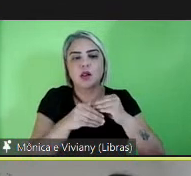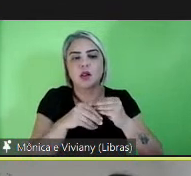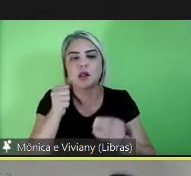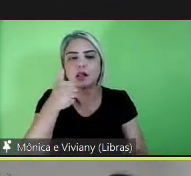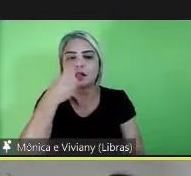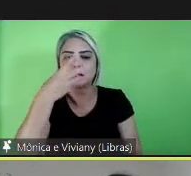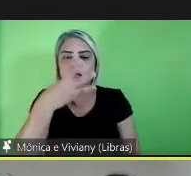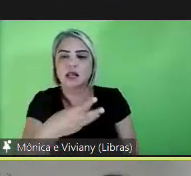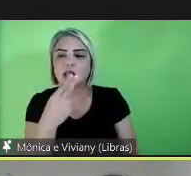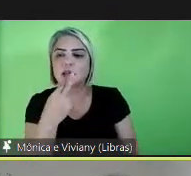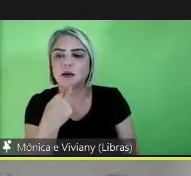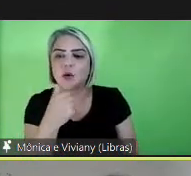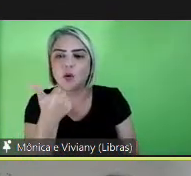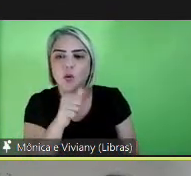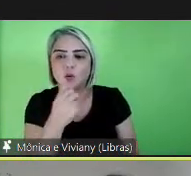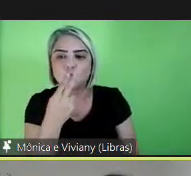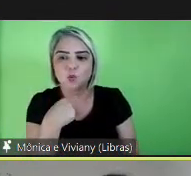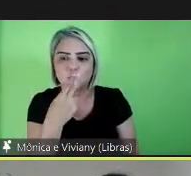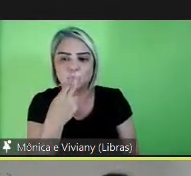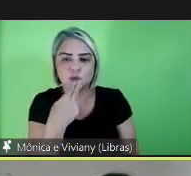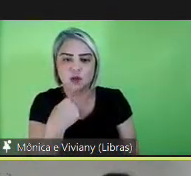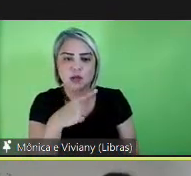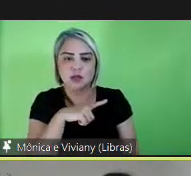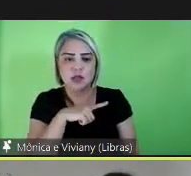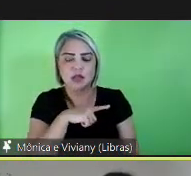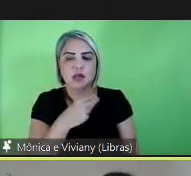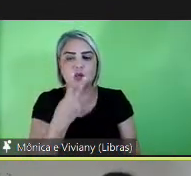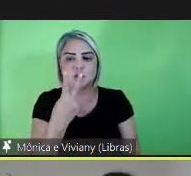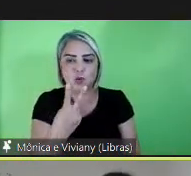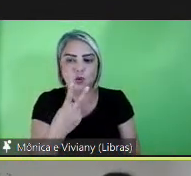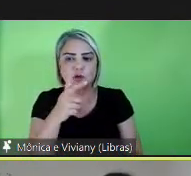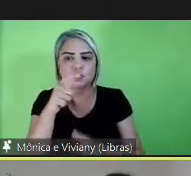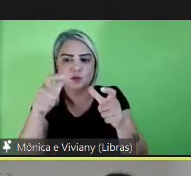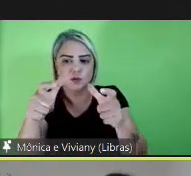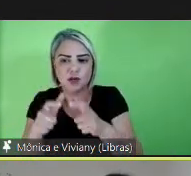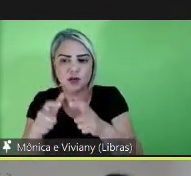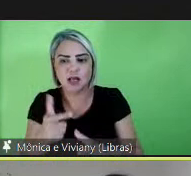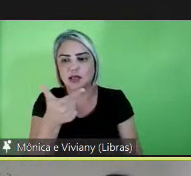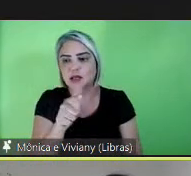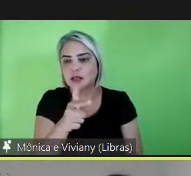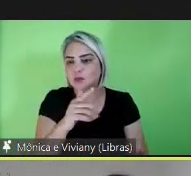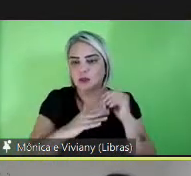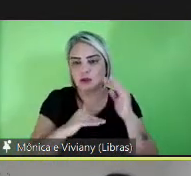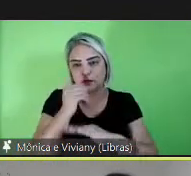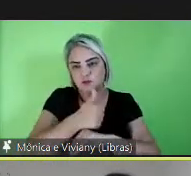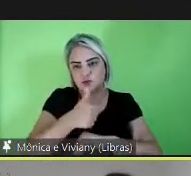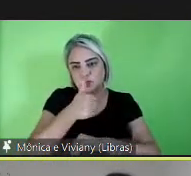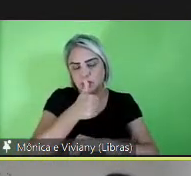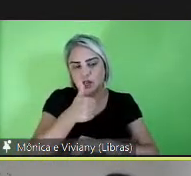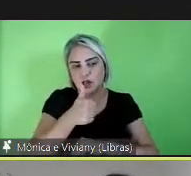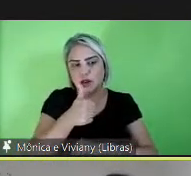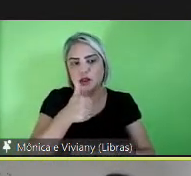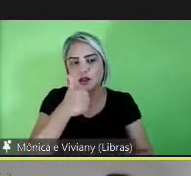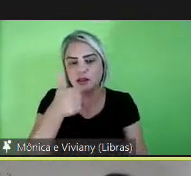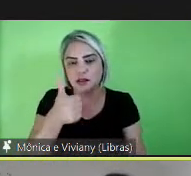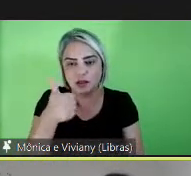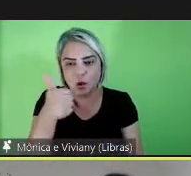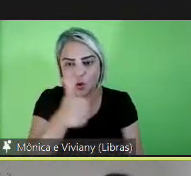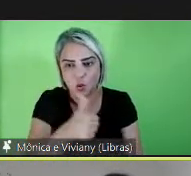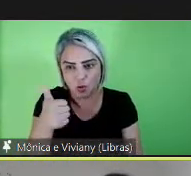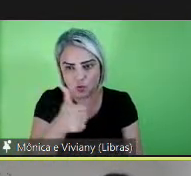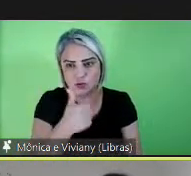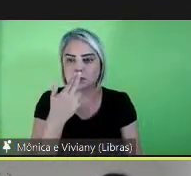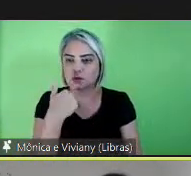are composed by 11 nutritionists. So we have 2 territories which do not have professionals. And